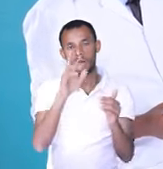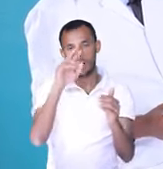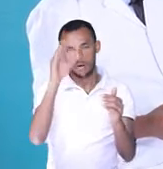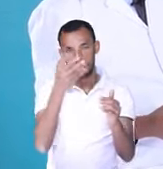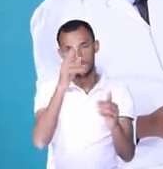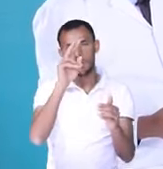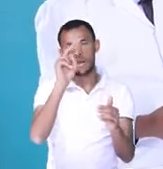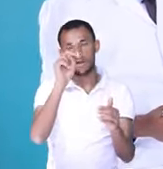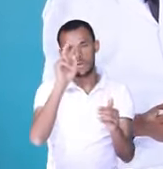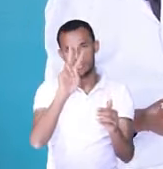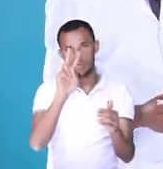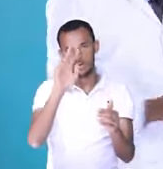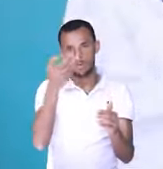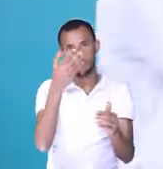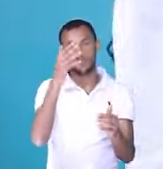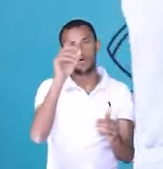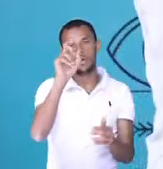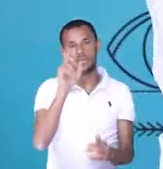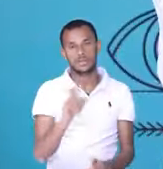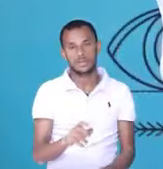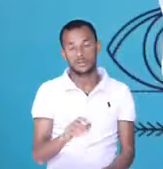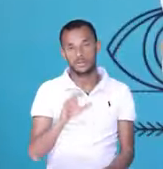by n2O5 the power of x. But